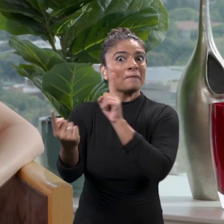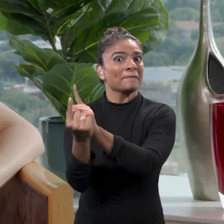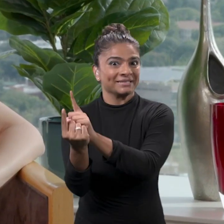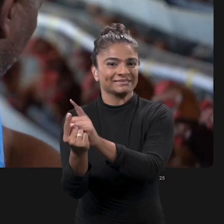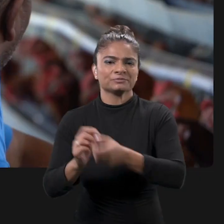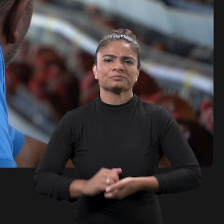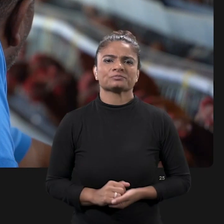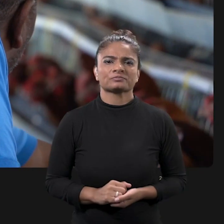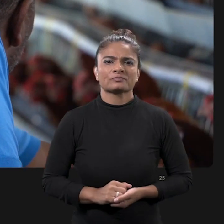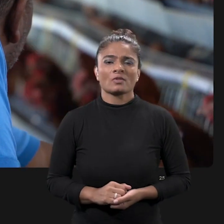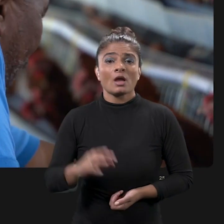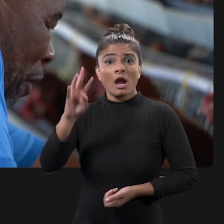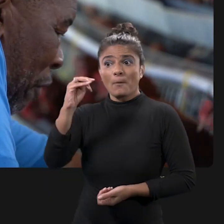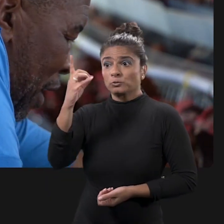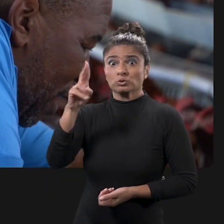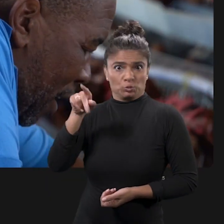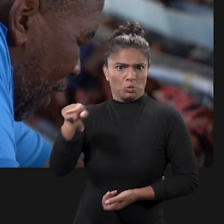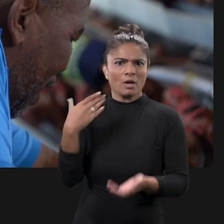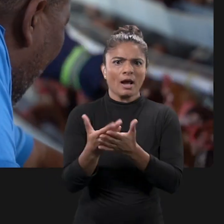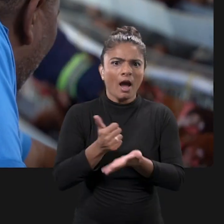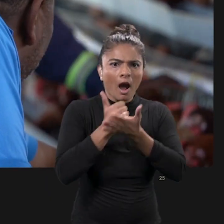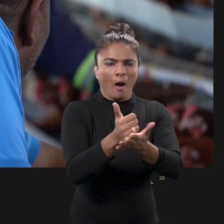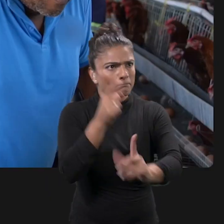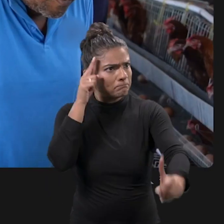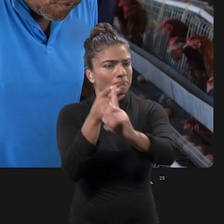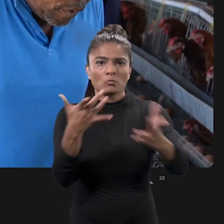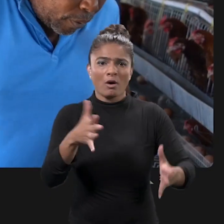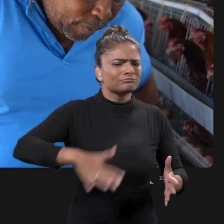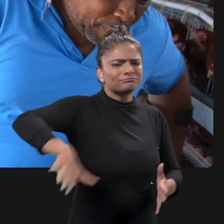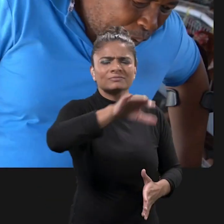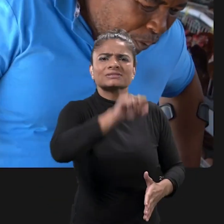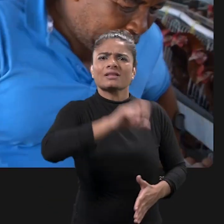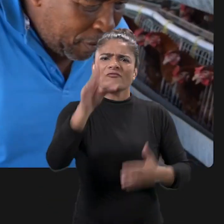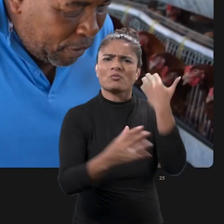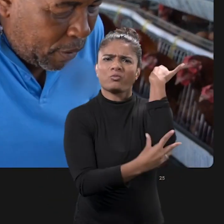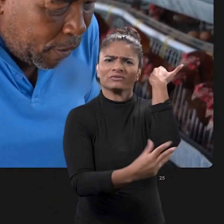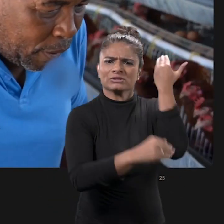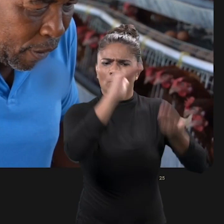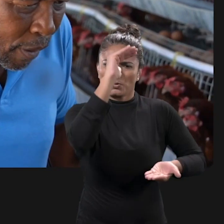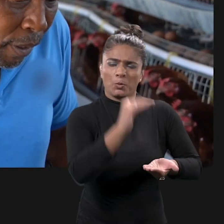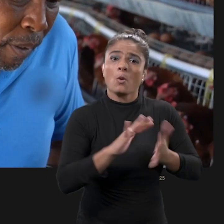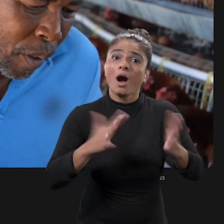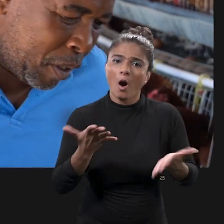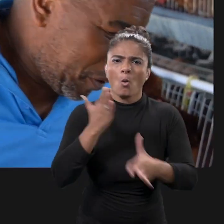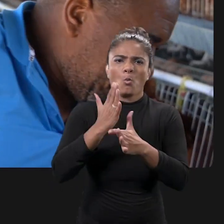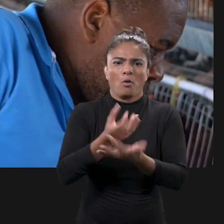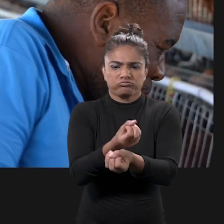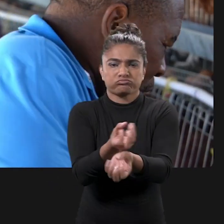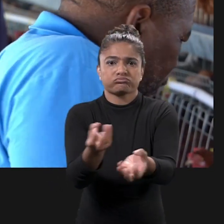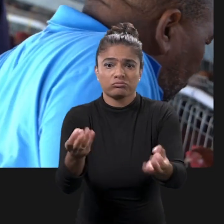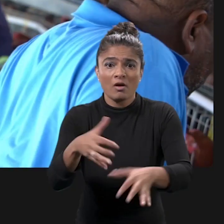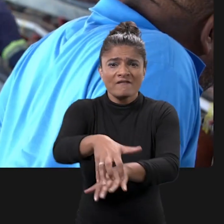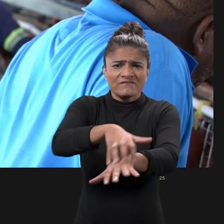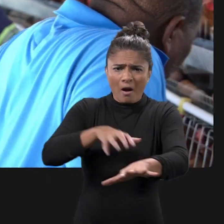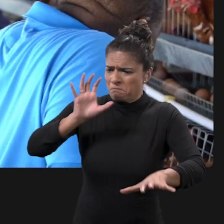him. Mduduzi Mkhwanazi aims to alleviate poverty, create jobs, and occupy as much farming land as